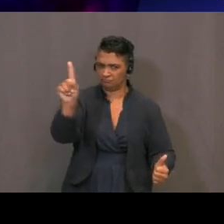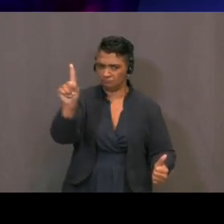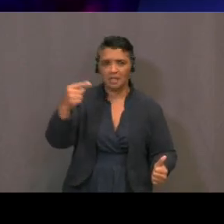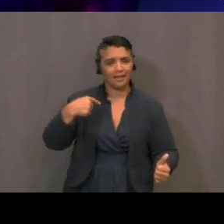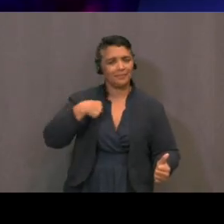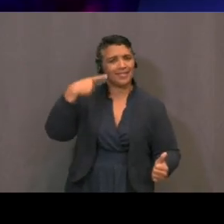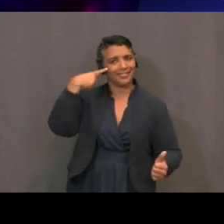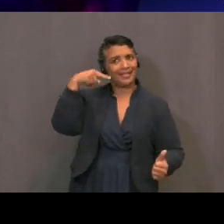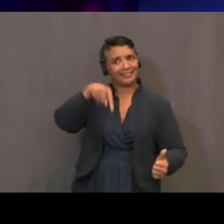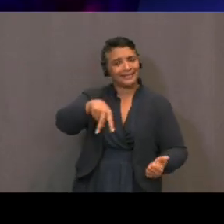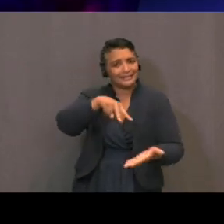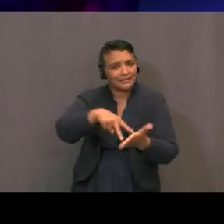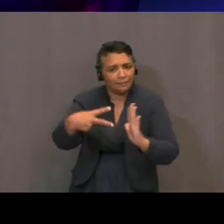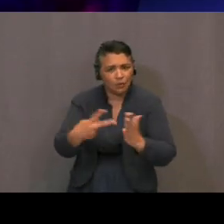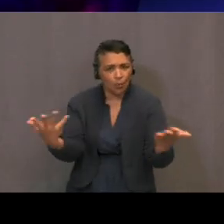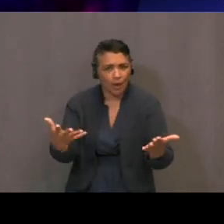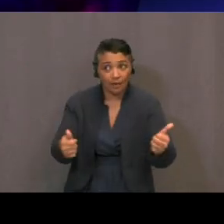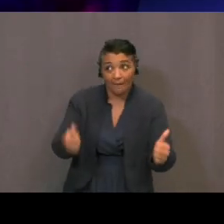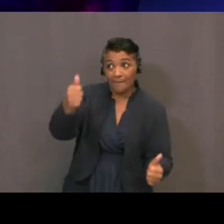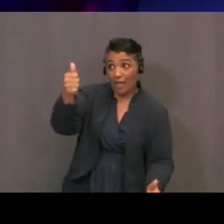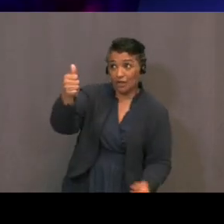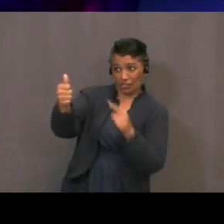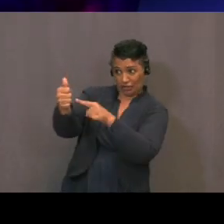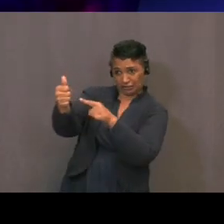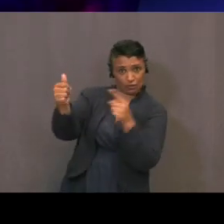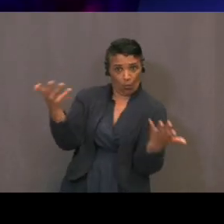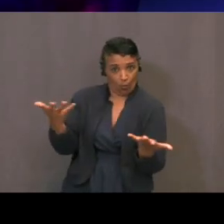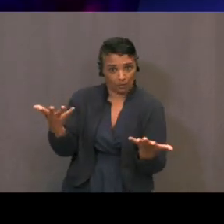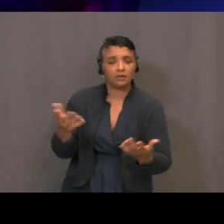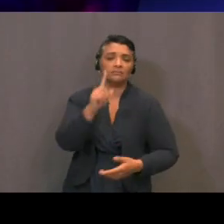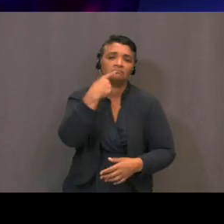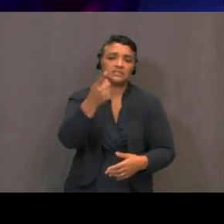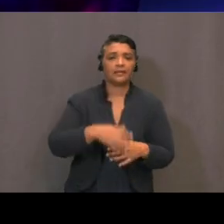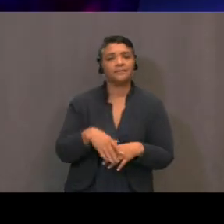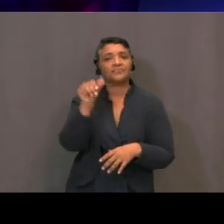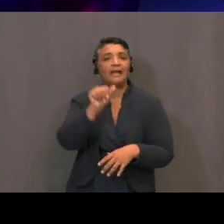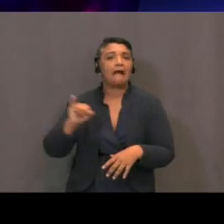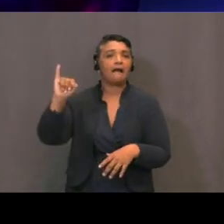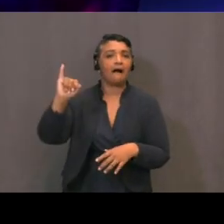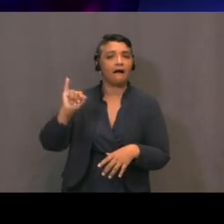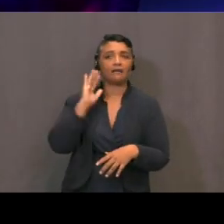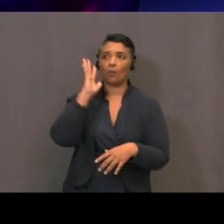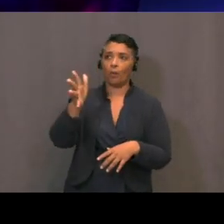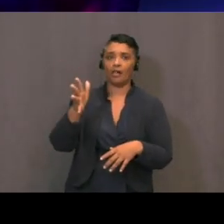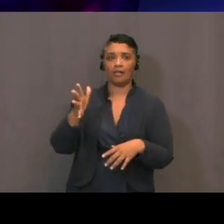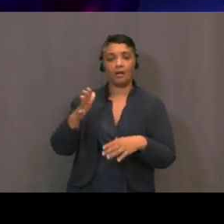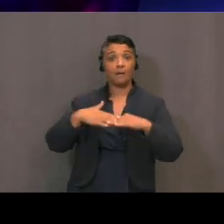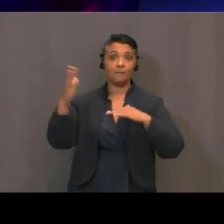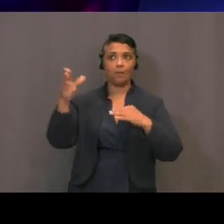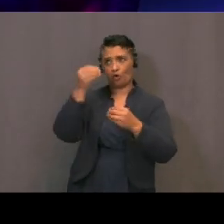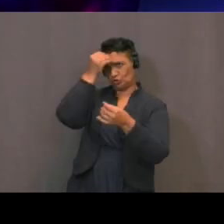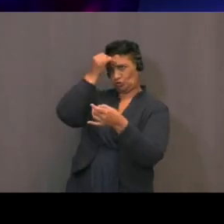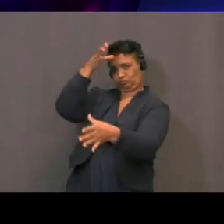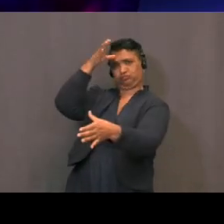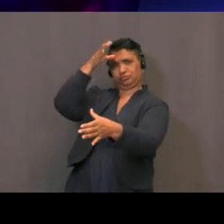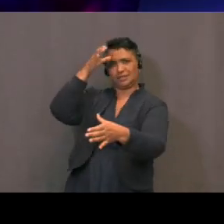mean significantly better. We hear a lot about artificial general intelligence that will be significantly smarter than humans, but what